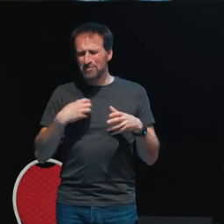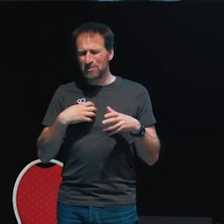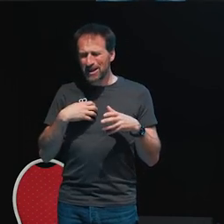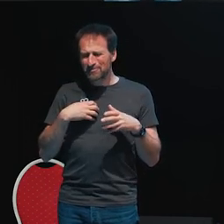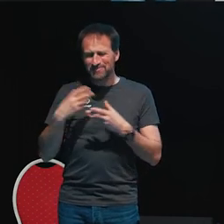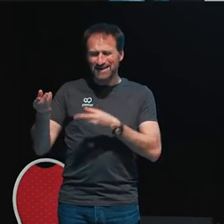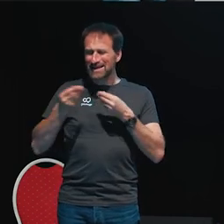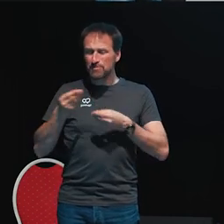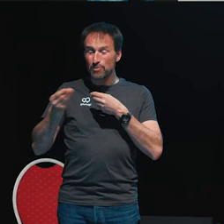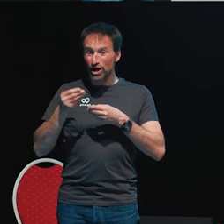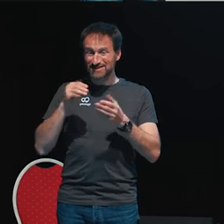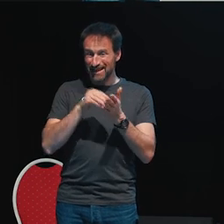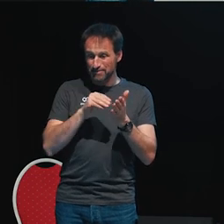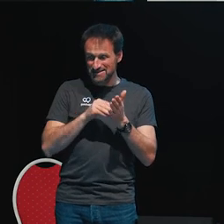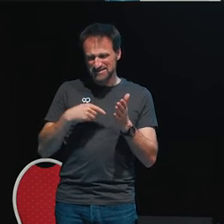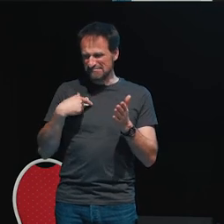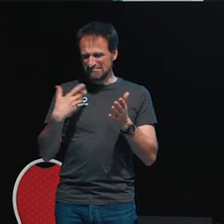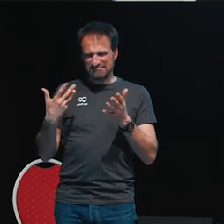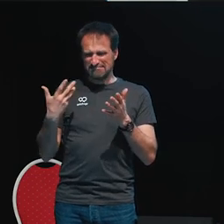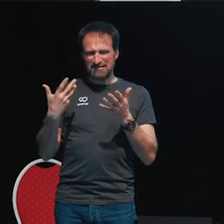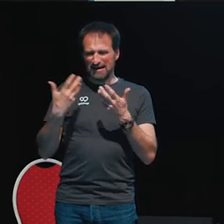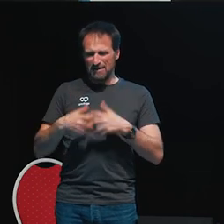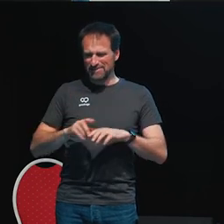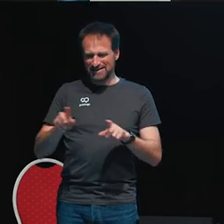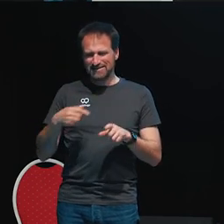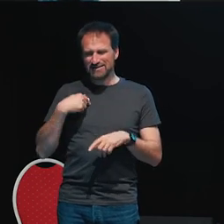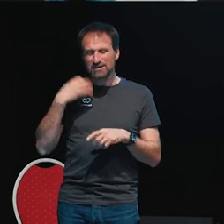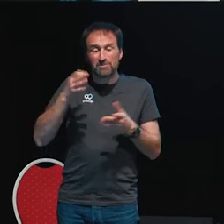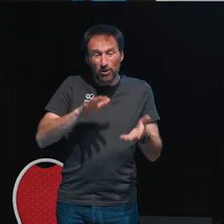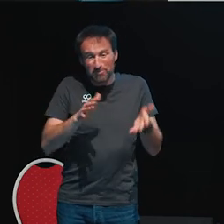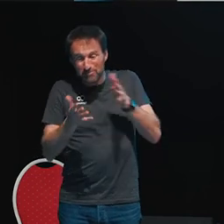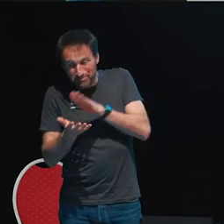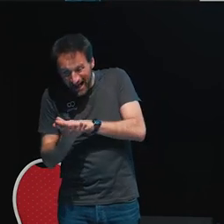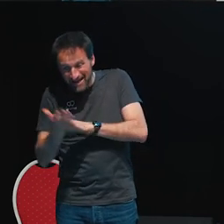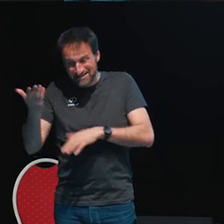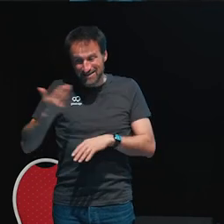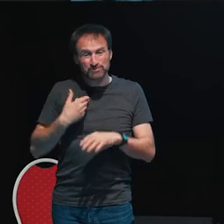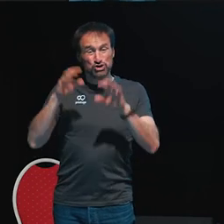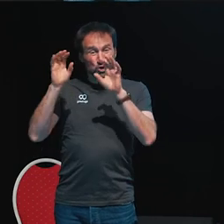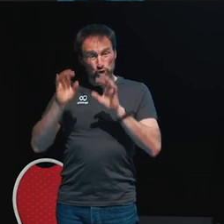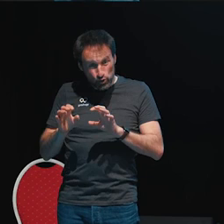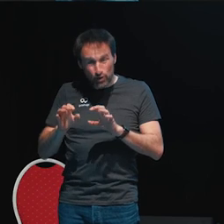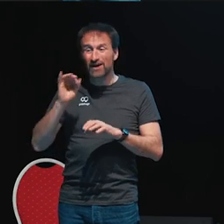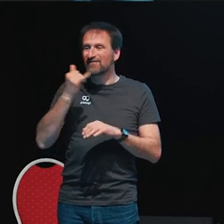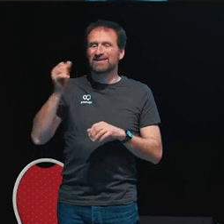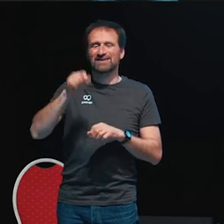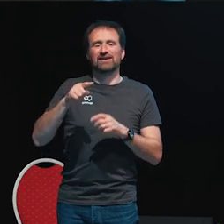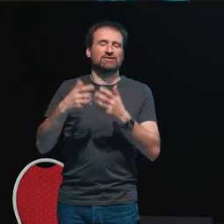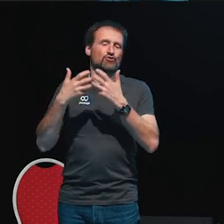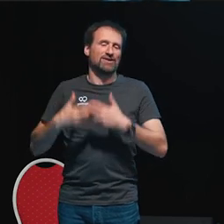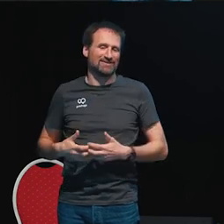in the browser. So the parser gave me special instructions to render those dependencies. We call them dependency templates and